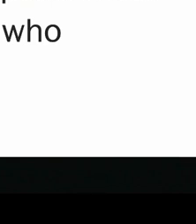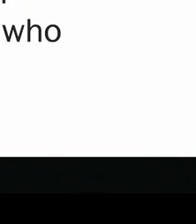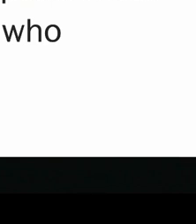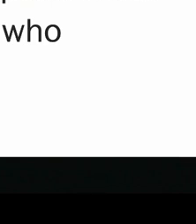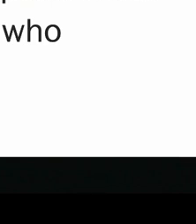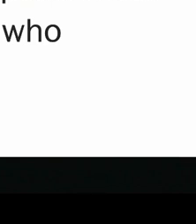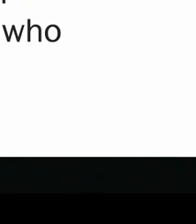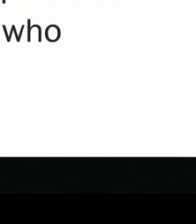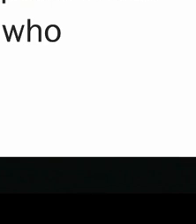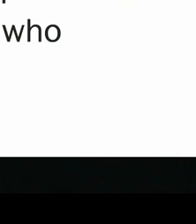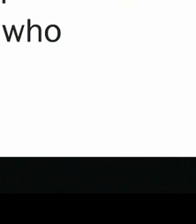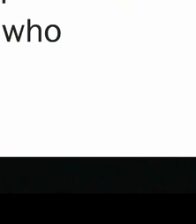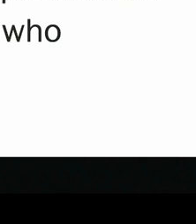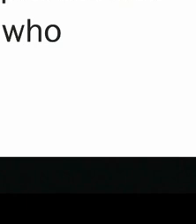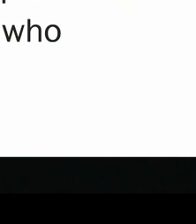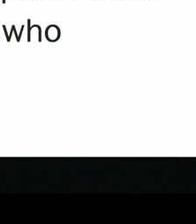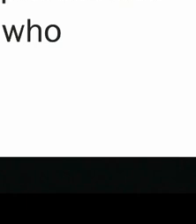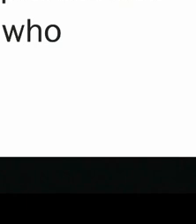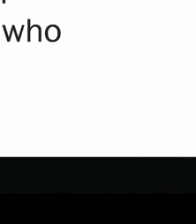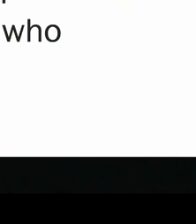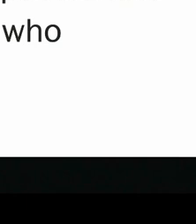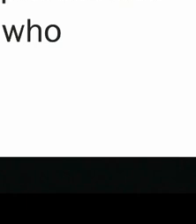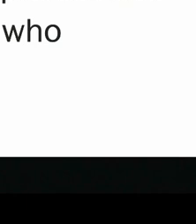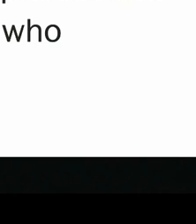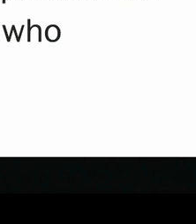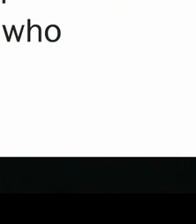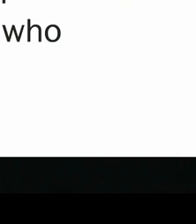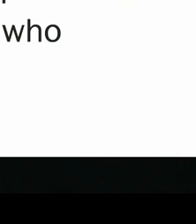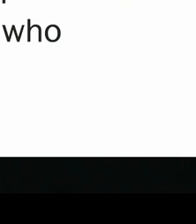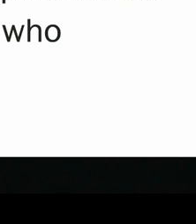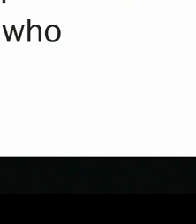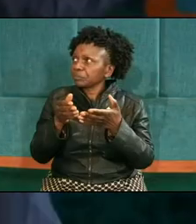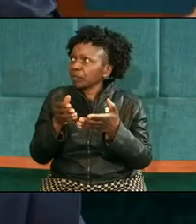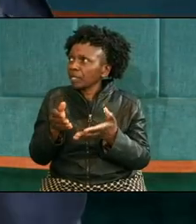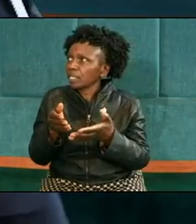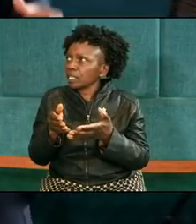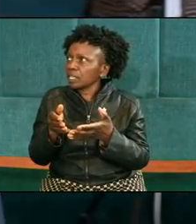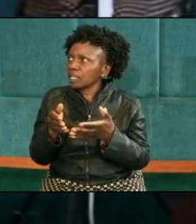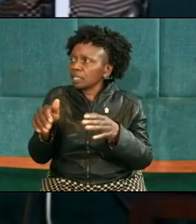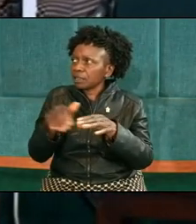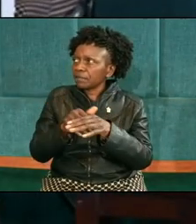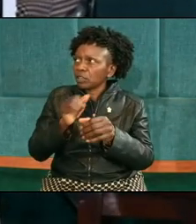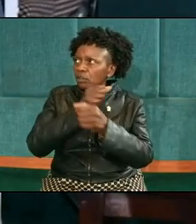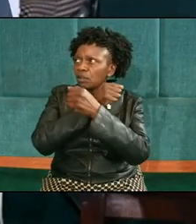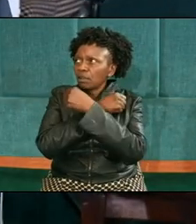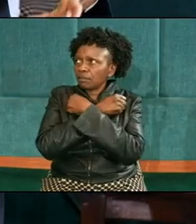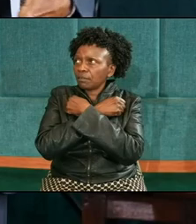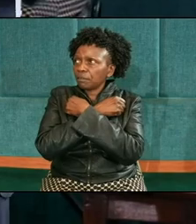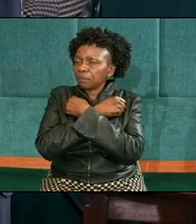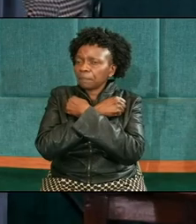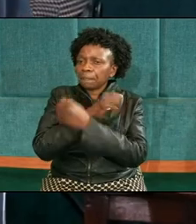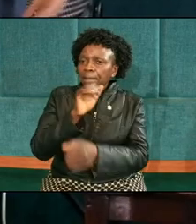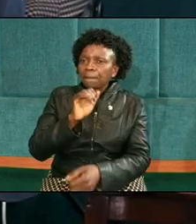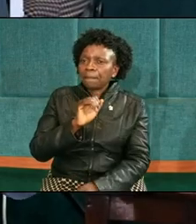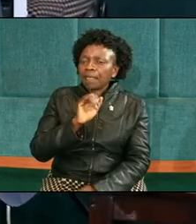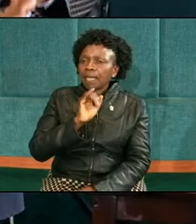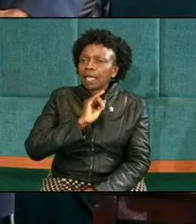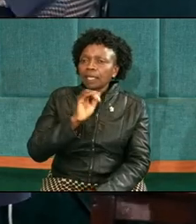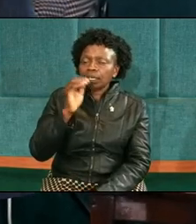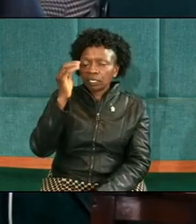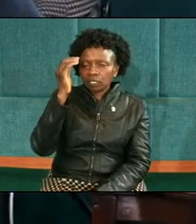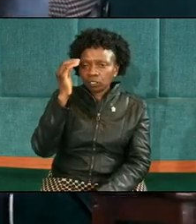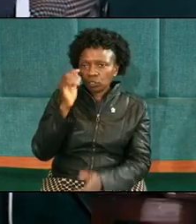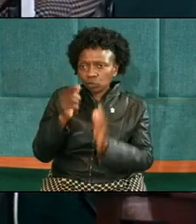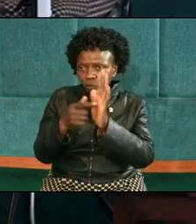anger. I know that you're abounding in... Come on, we're going to say that one more time. Look, Jonah says, I saw the character. I